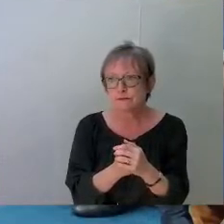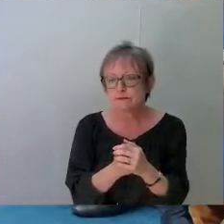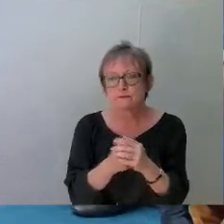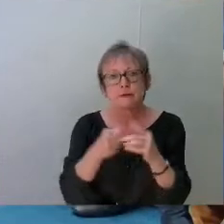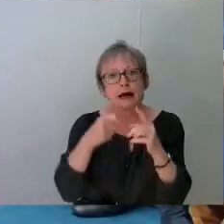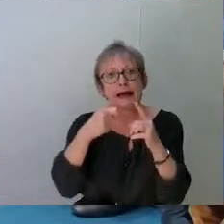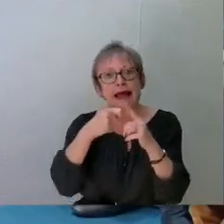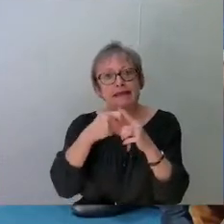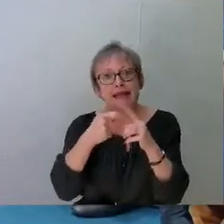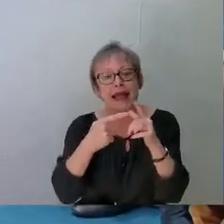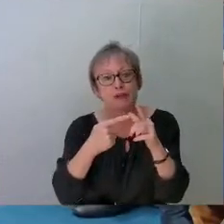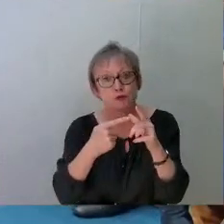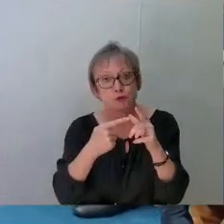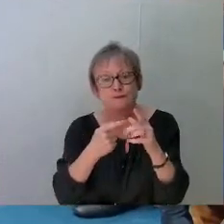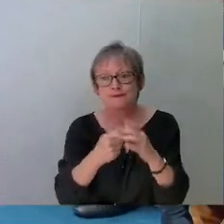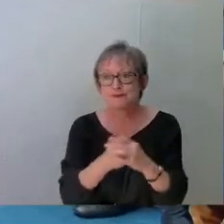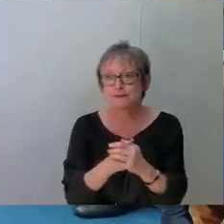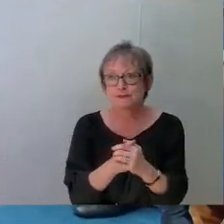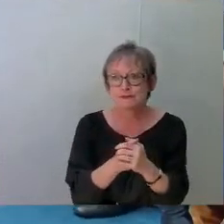Katie Angel.